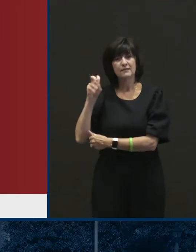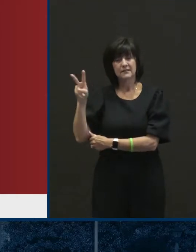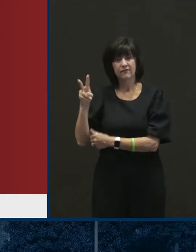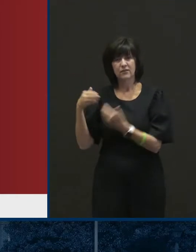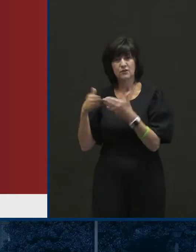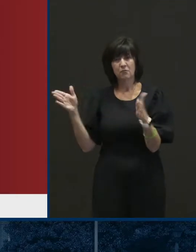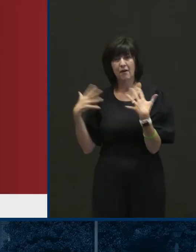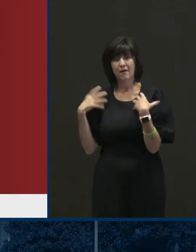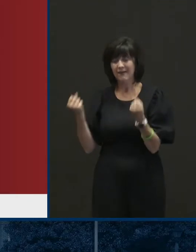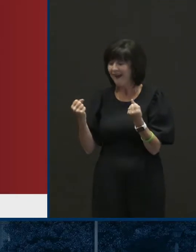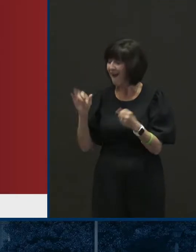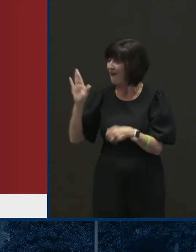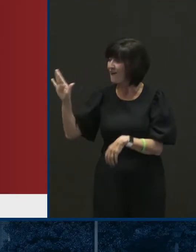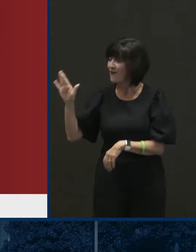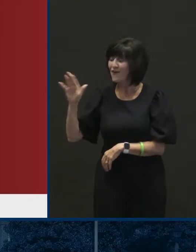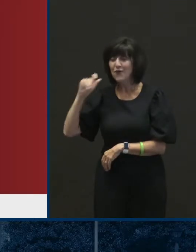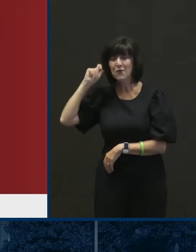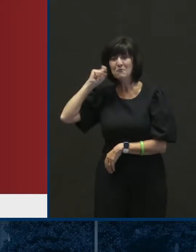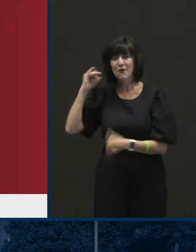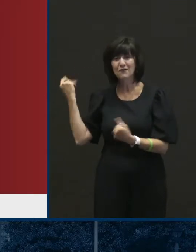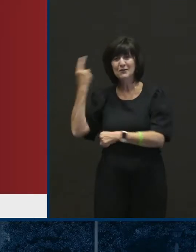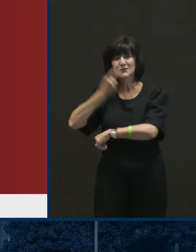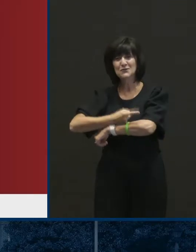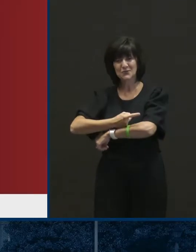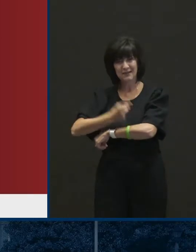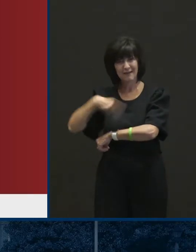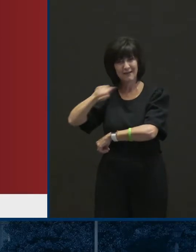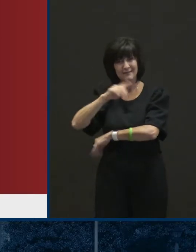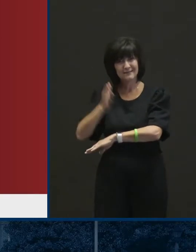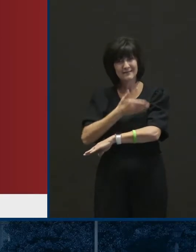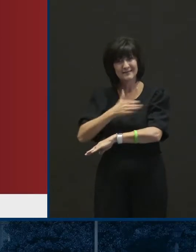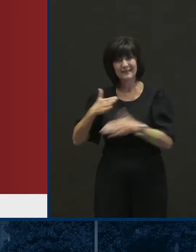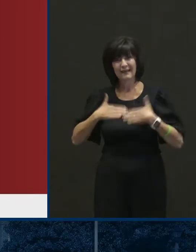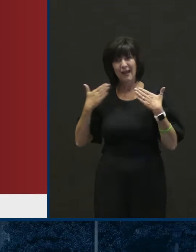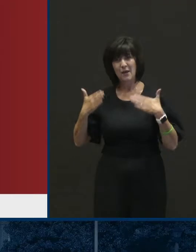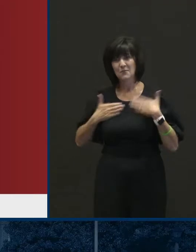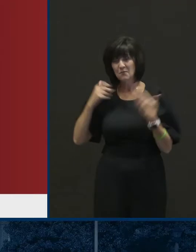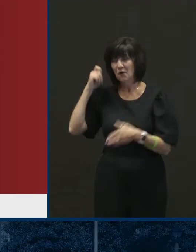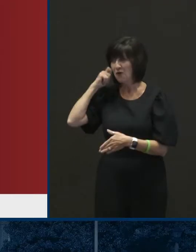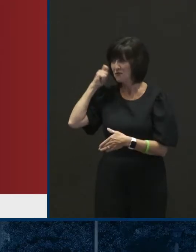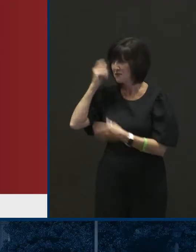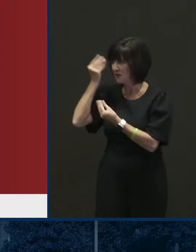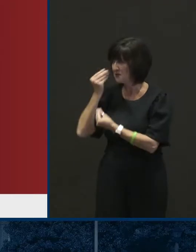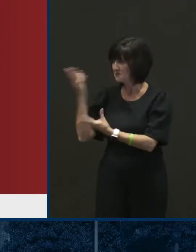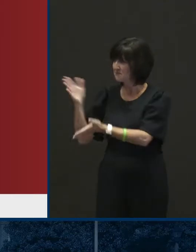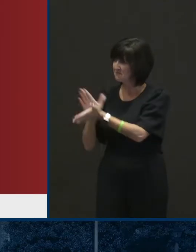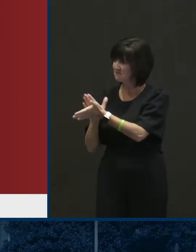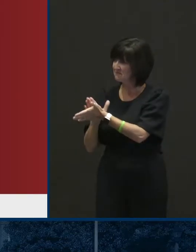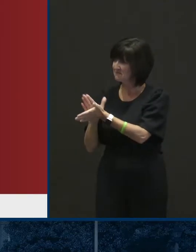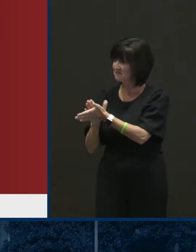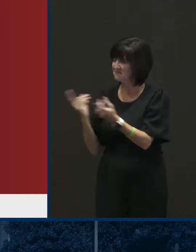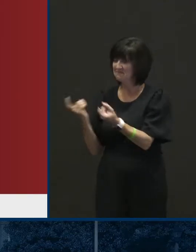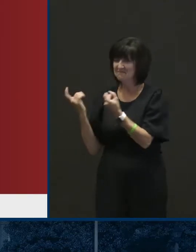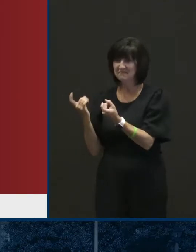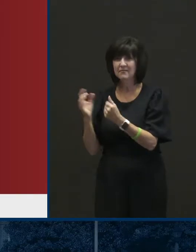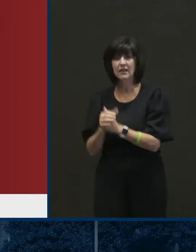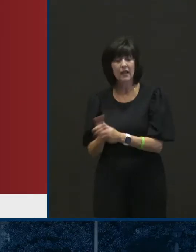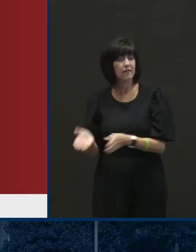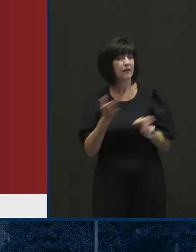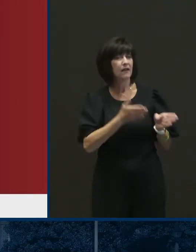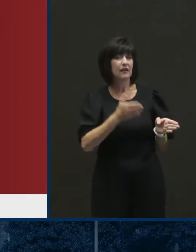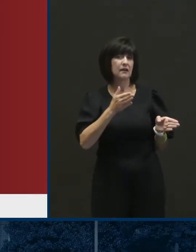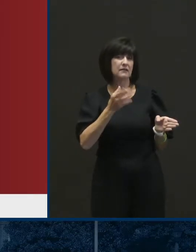her birthday, so sing happy birthday to Dr. Rattay when you get a minute. And of course, Schall, the Director